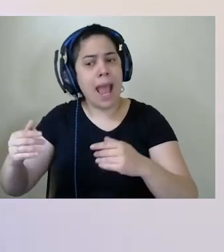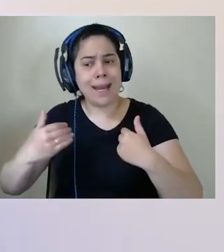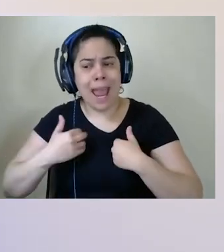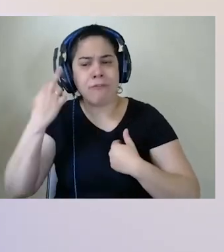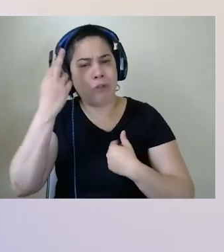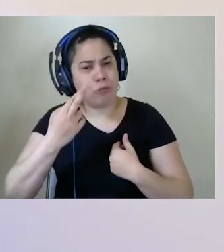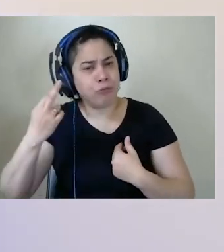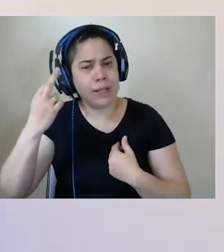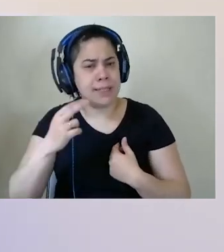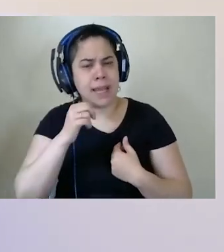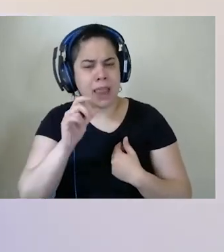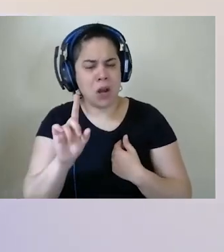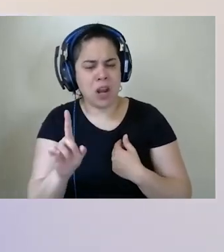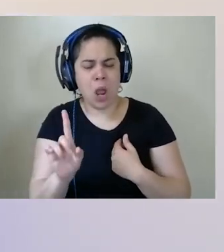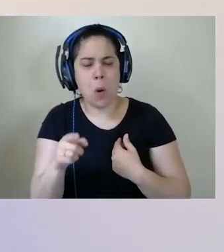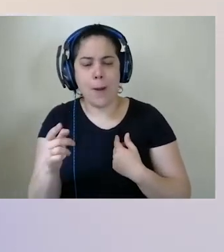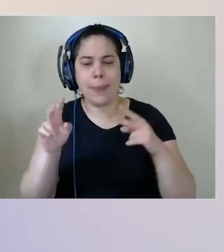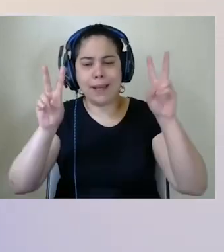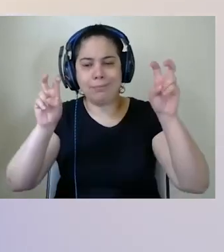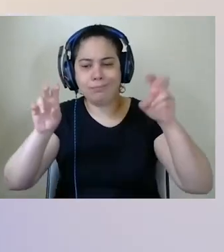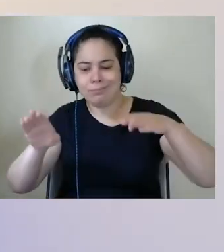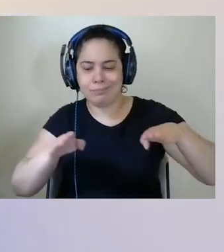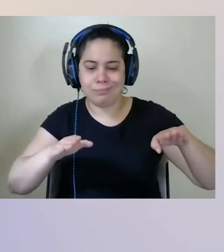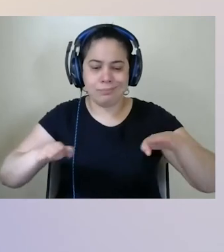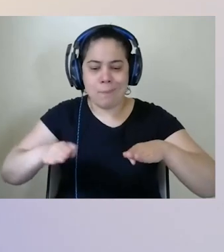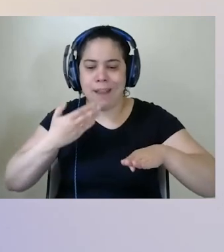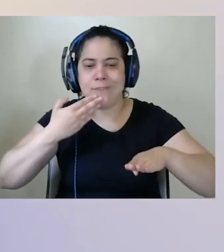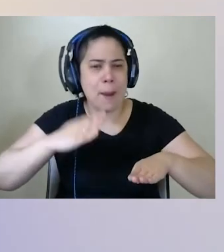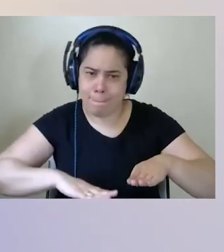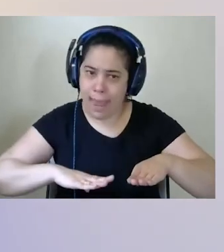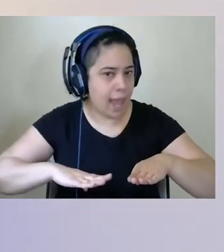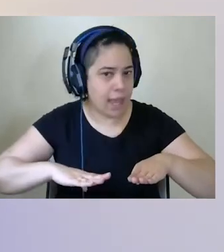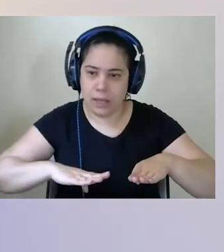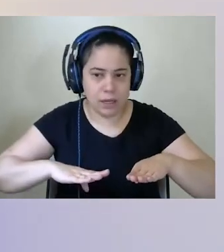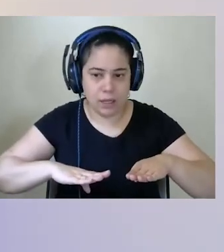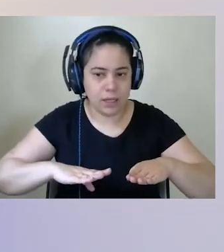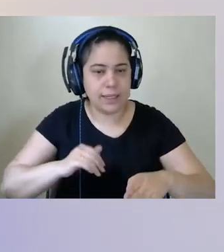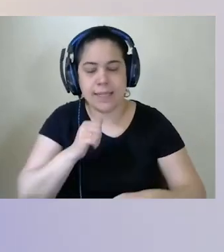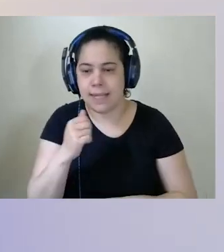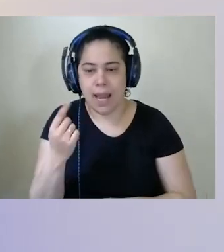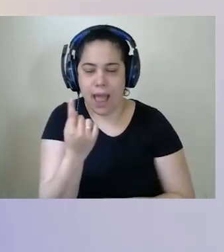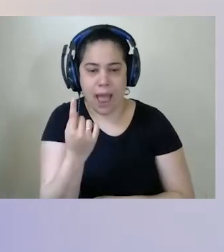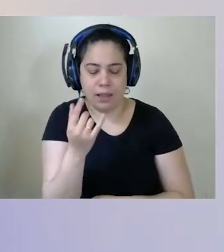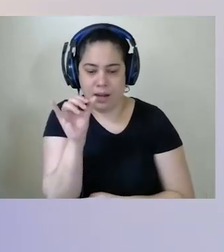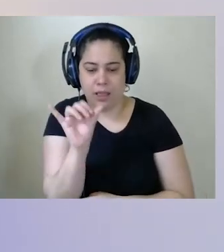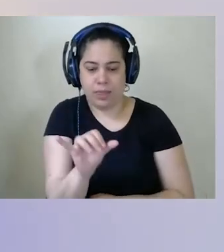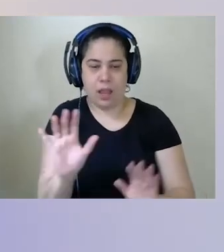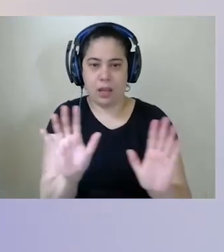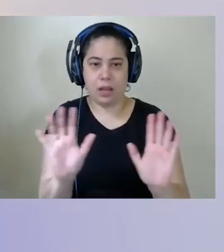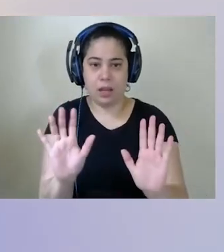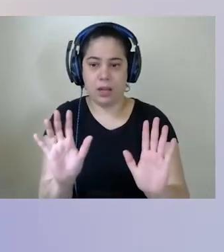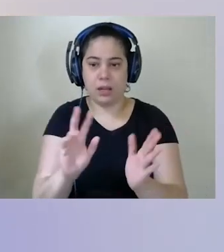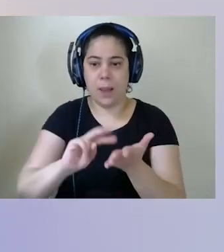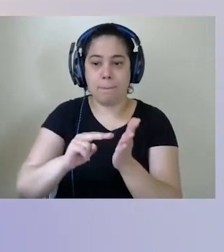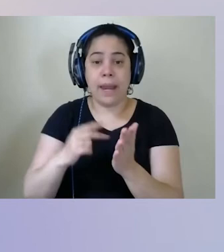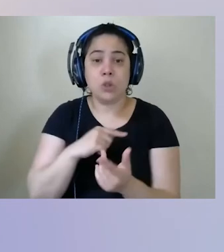this research suggests. So it changes our, for me anyway, it changes the way I